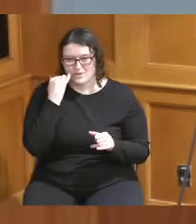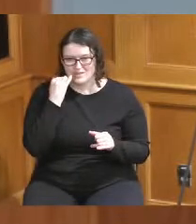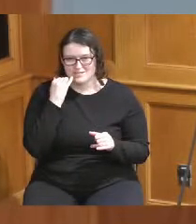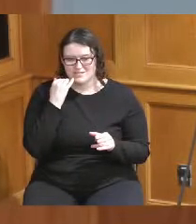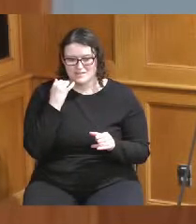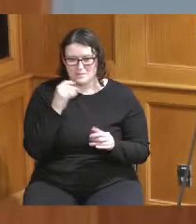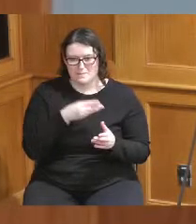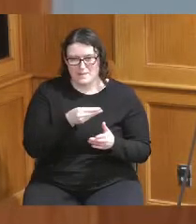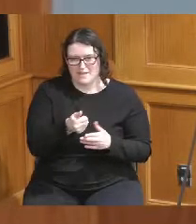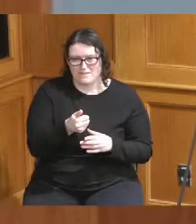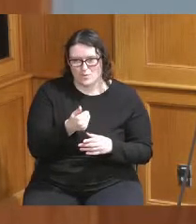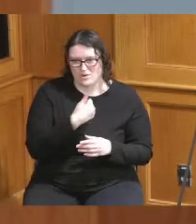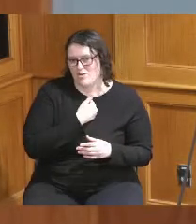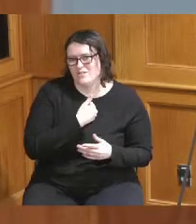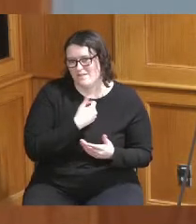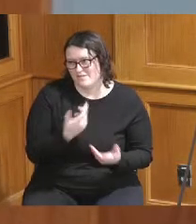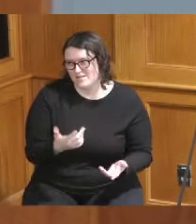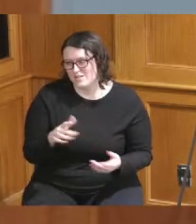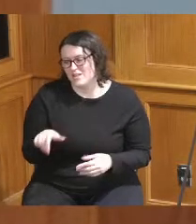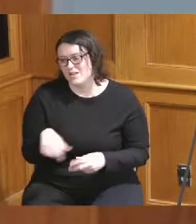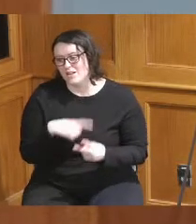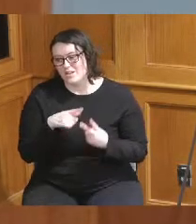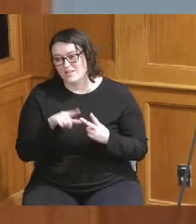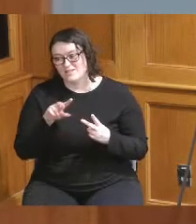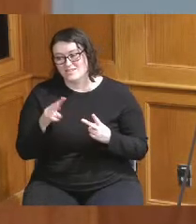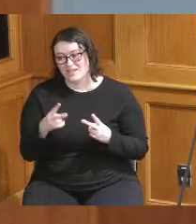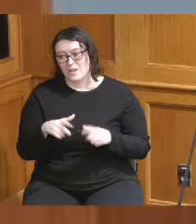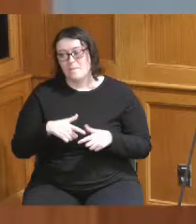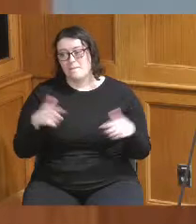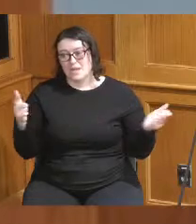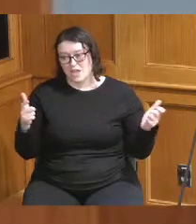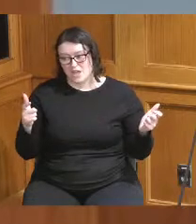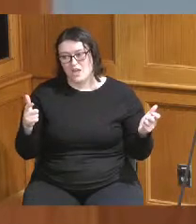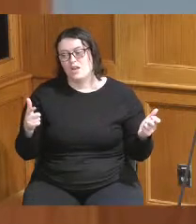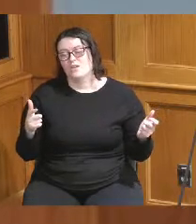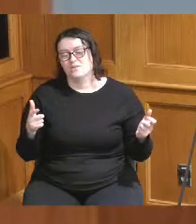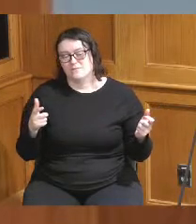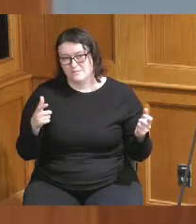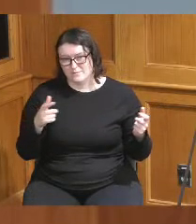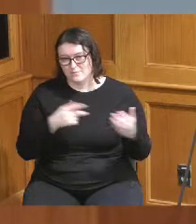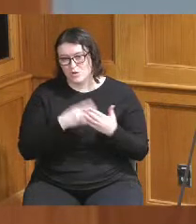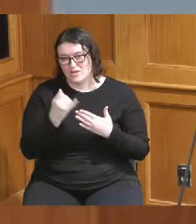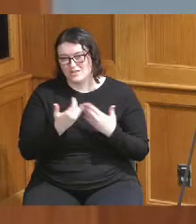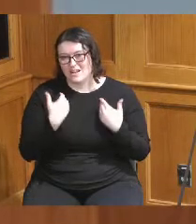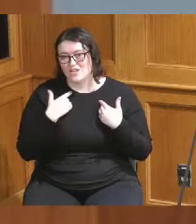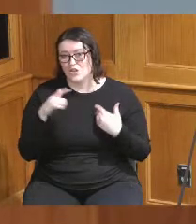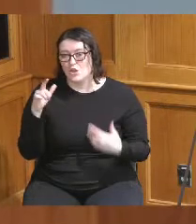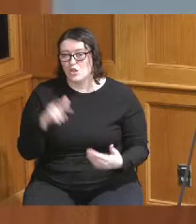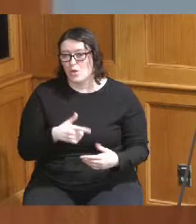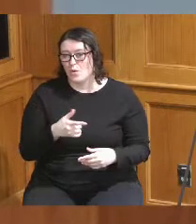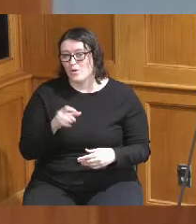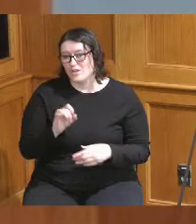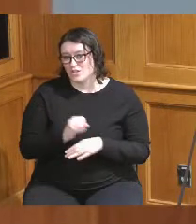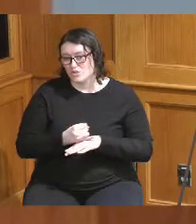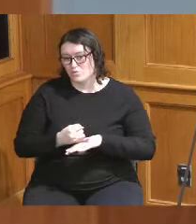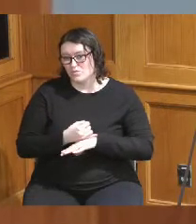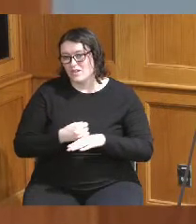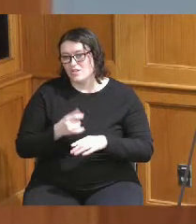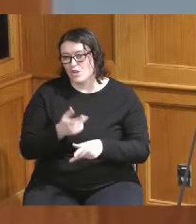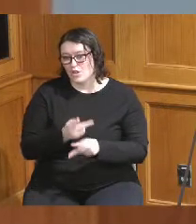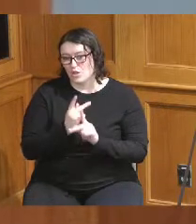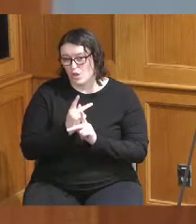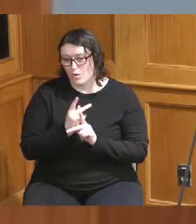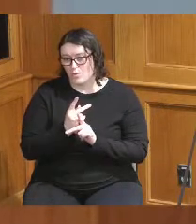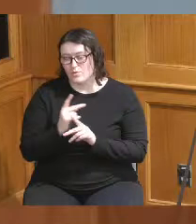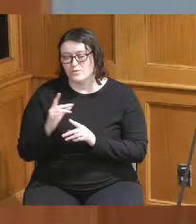ourselves. And the other very large project also has some low interest loan funding from the state revolving